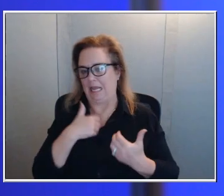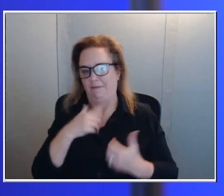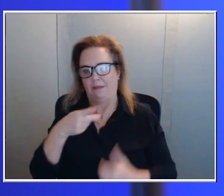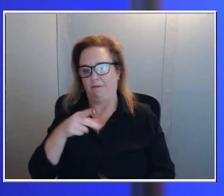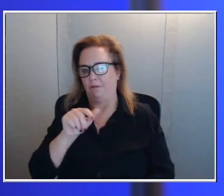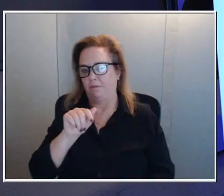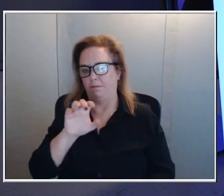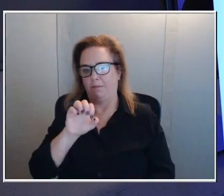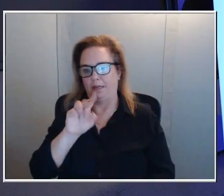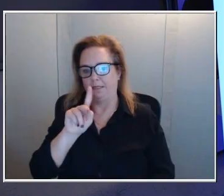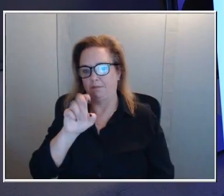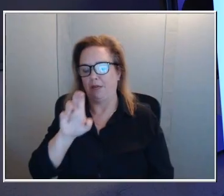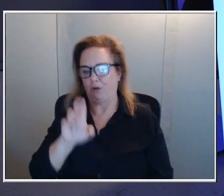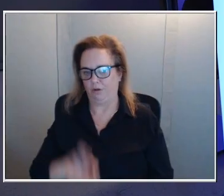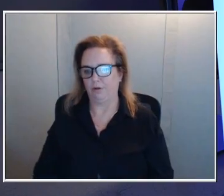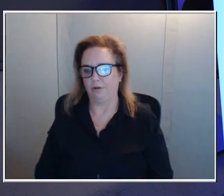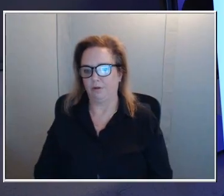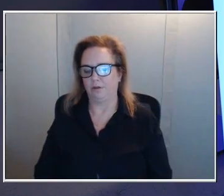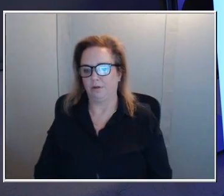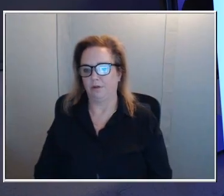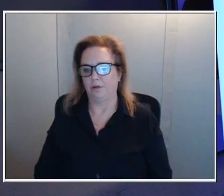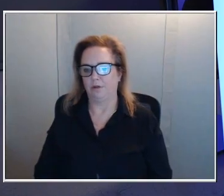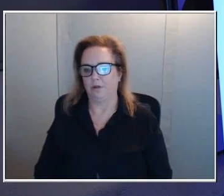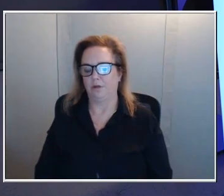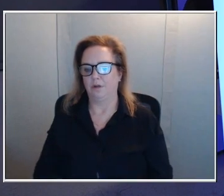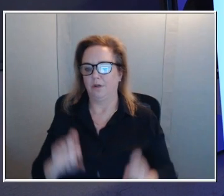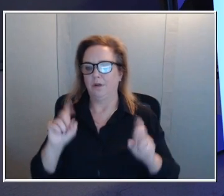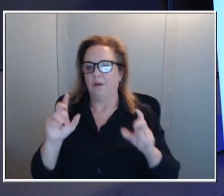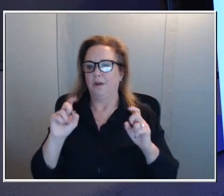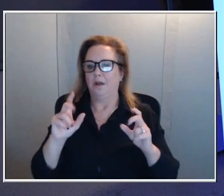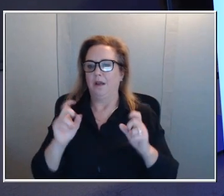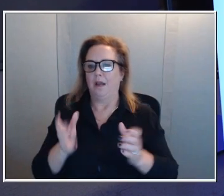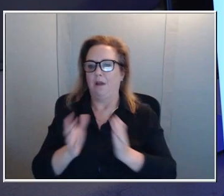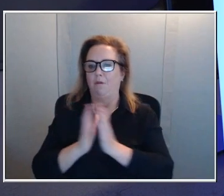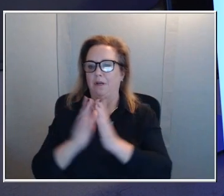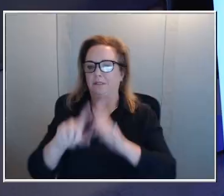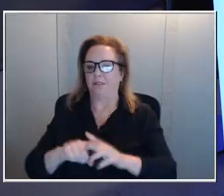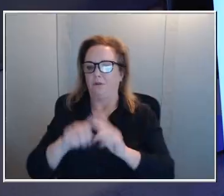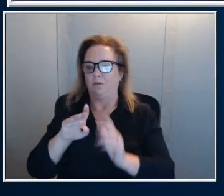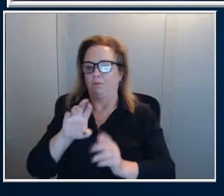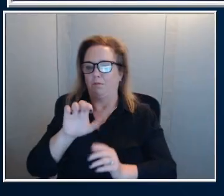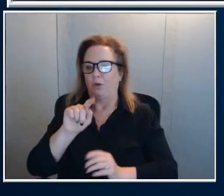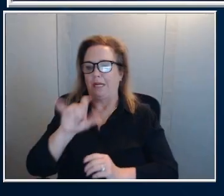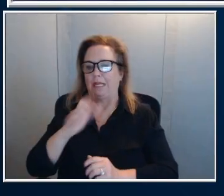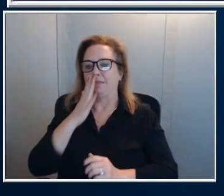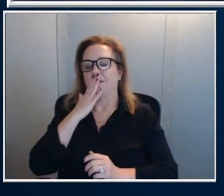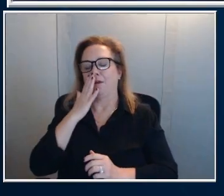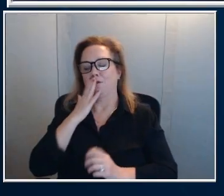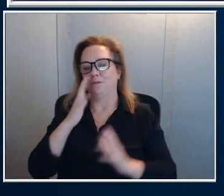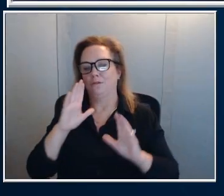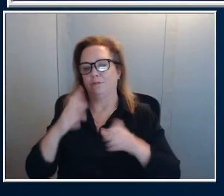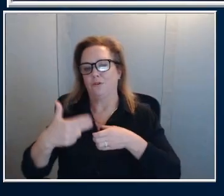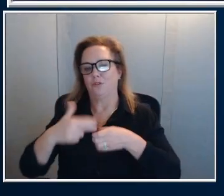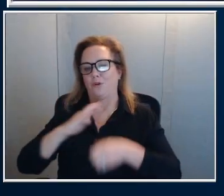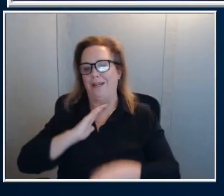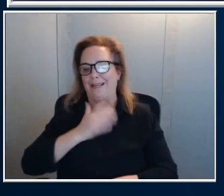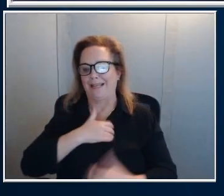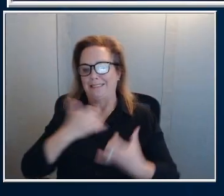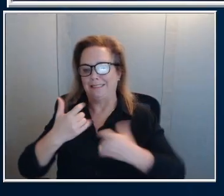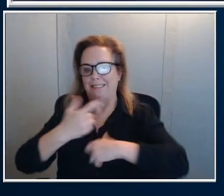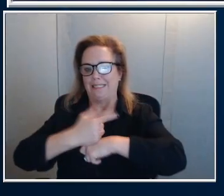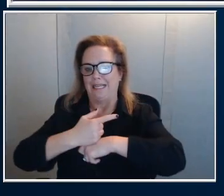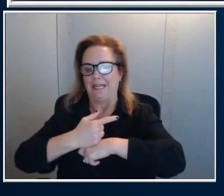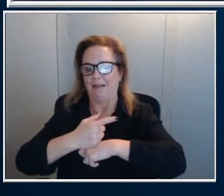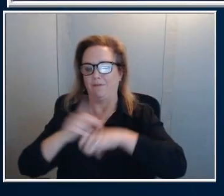pacemaker. All right, I want to get our takeaways today, and I do want to start with Brittany. We're just so glad that you were able to get on with us today. For folks